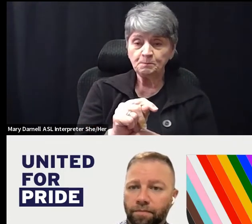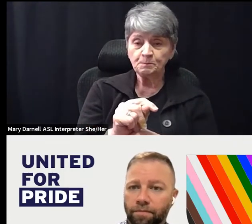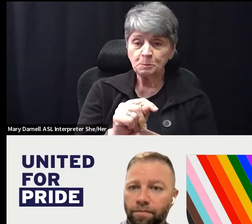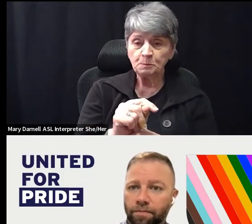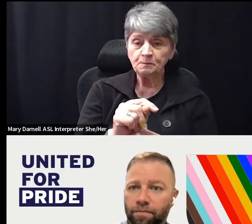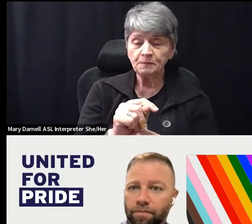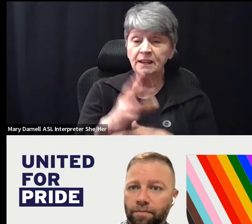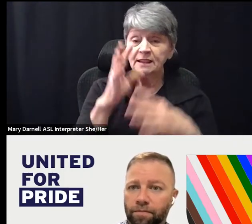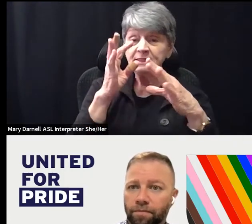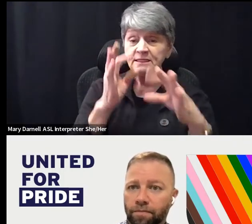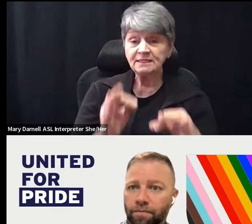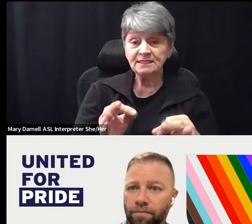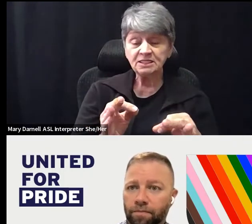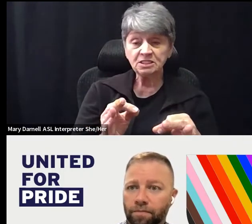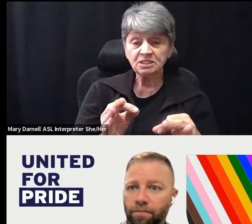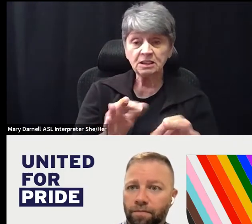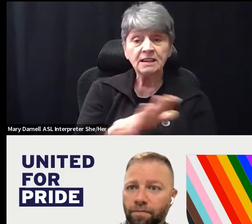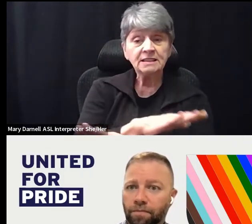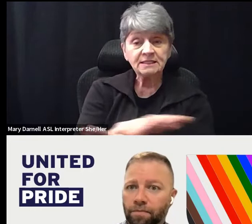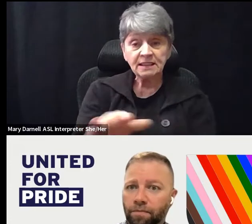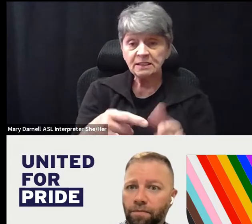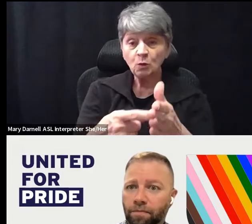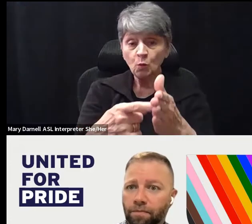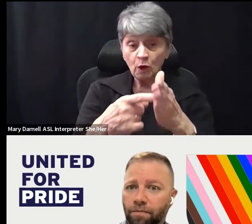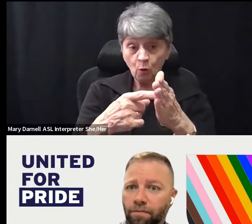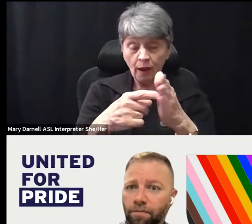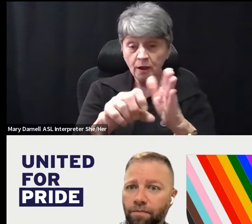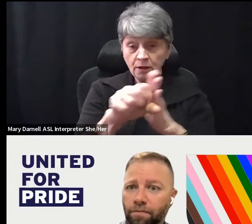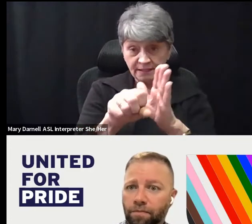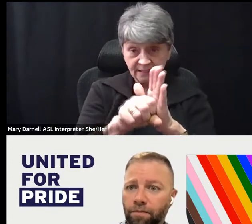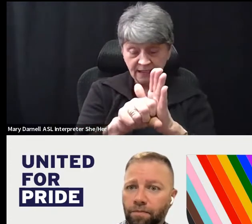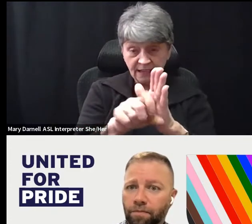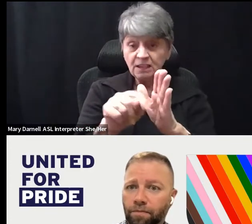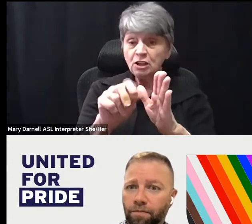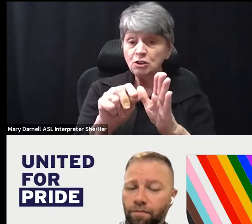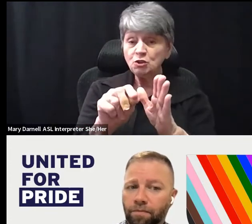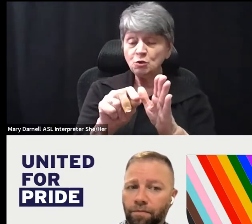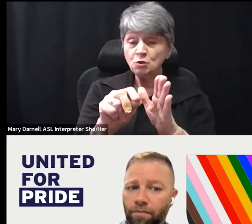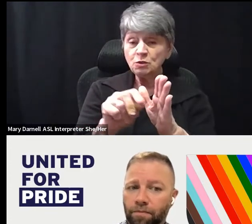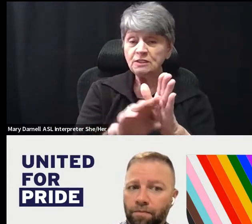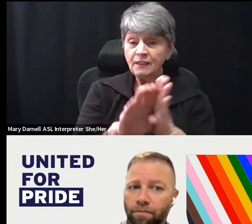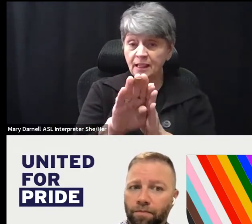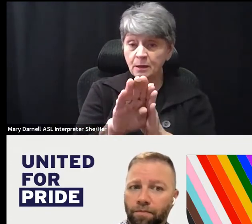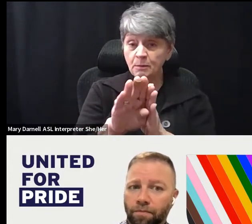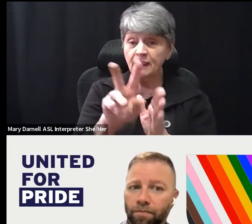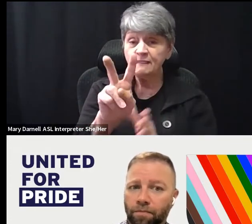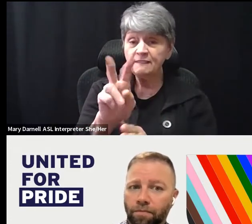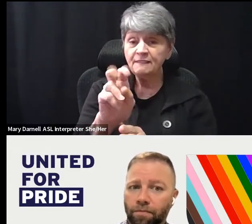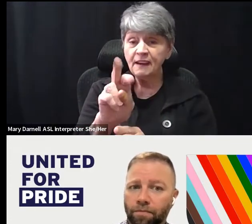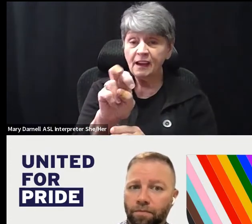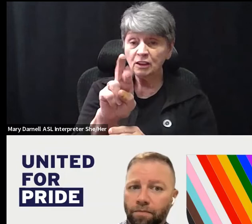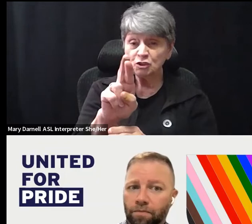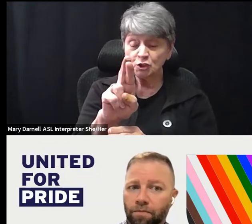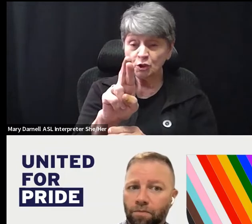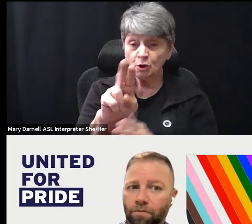course, the decision doesn't require, again, it doesn't require states to create a voucher program in the first place. And so the